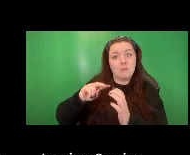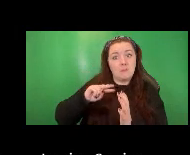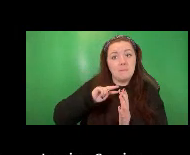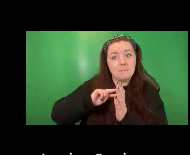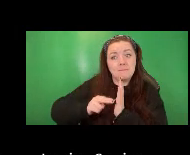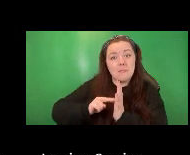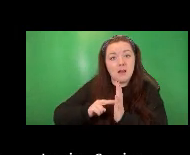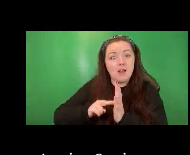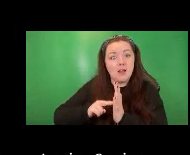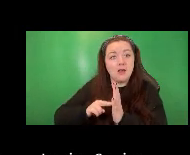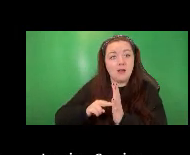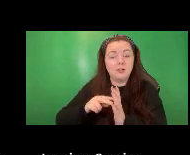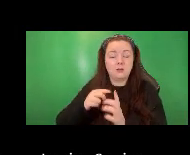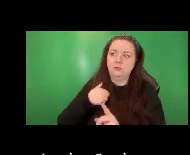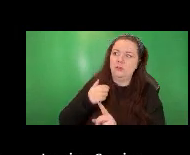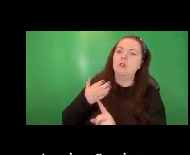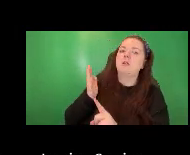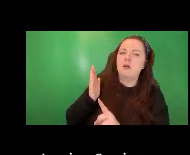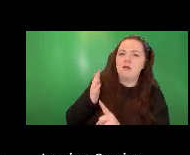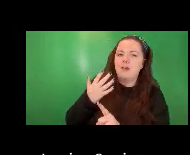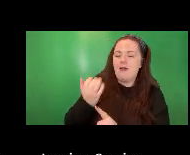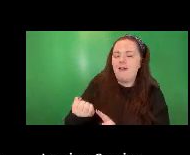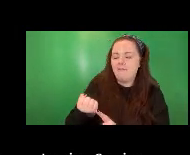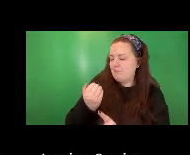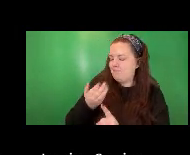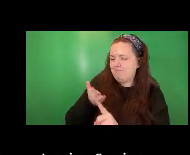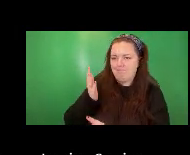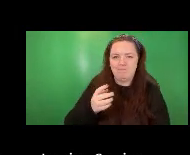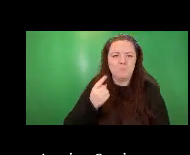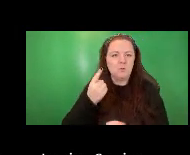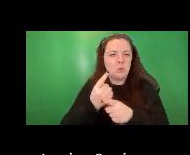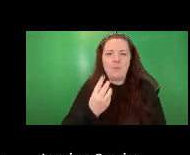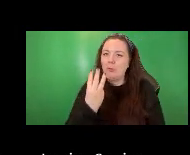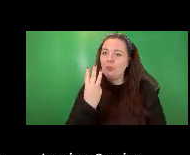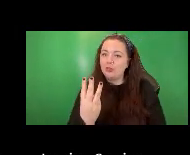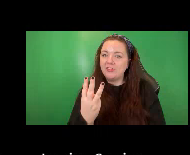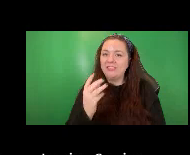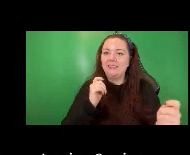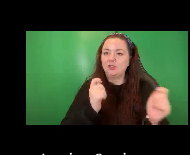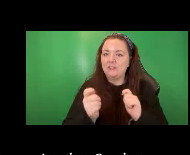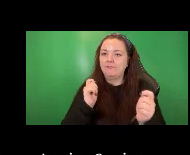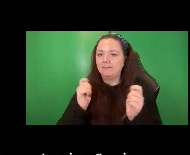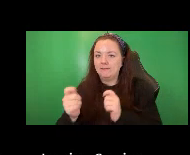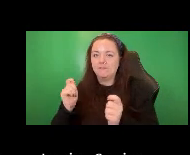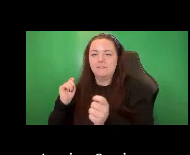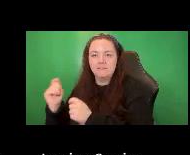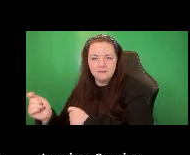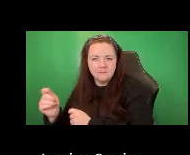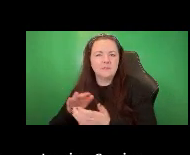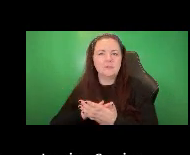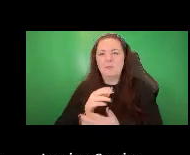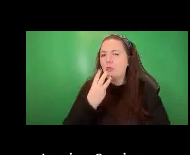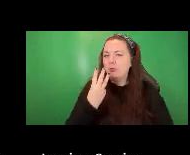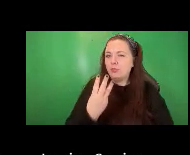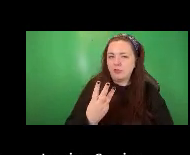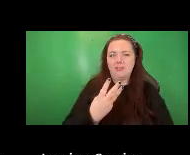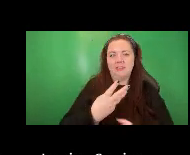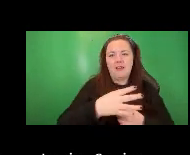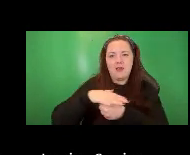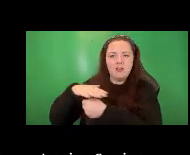something that we call the three shifts and the three areas of real focus.